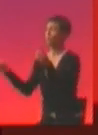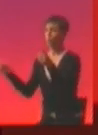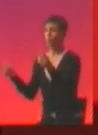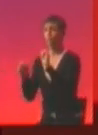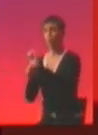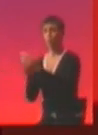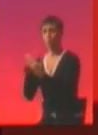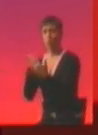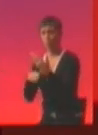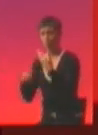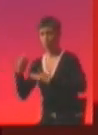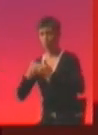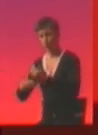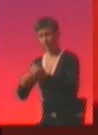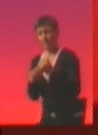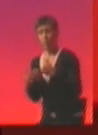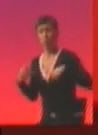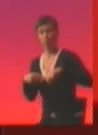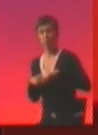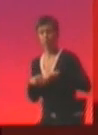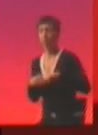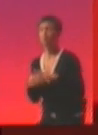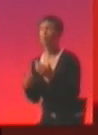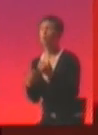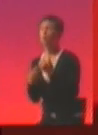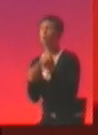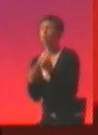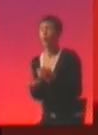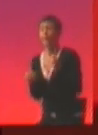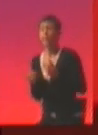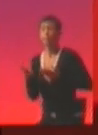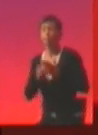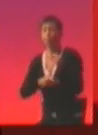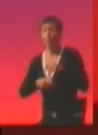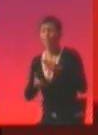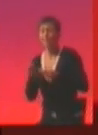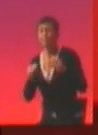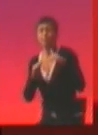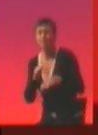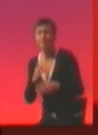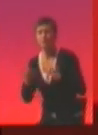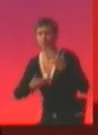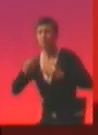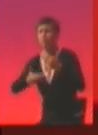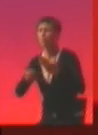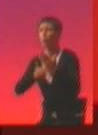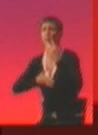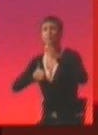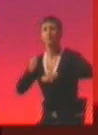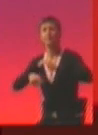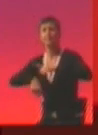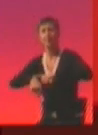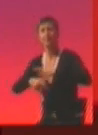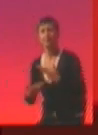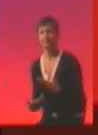for the work that you have been doing and support you have given us to help people through the recession and help people through the difficult